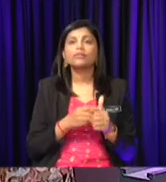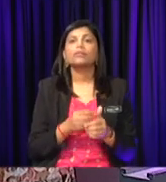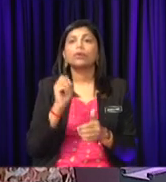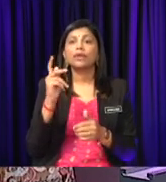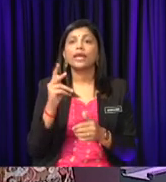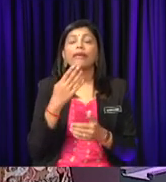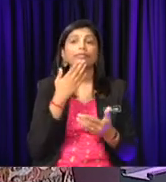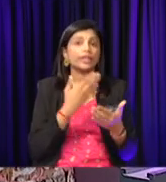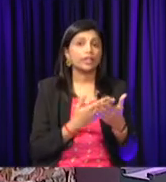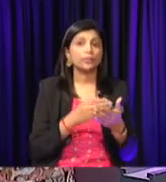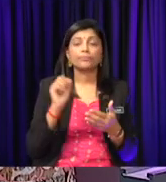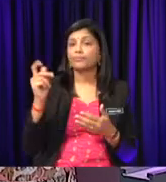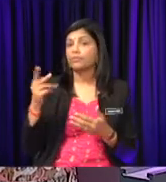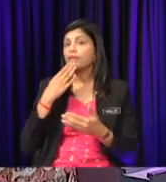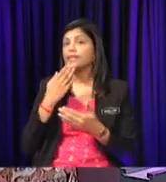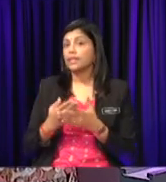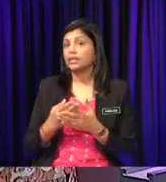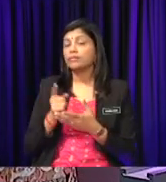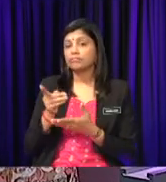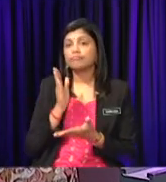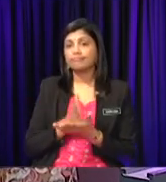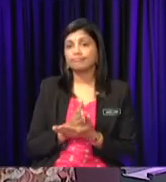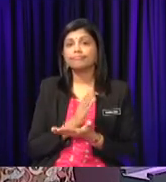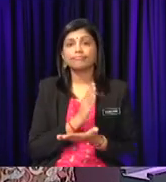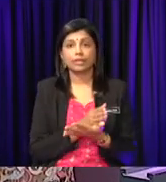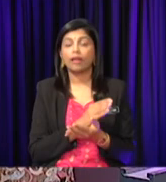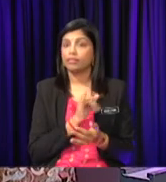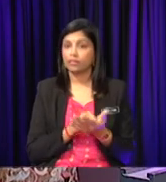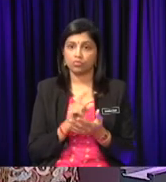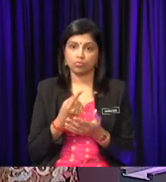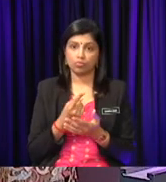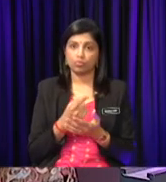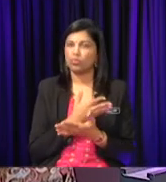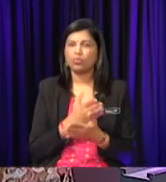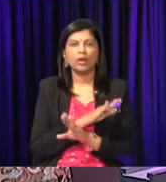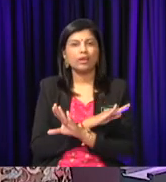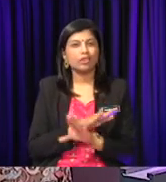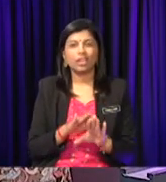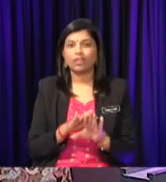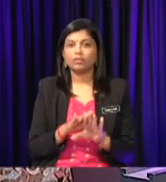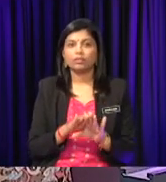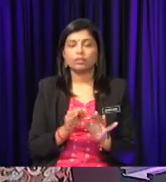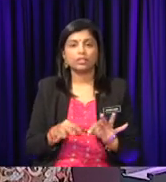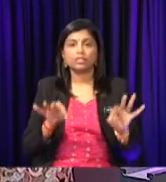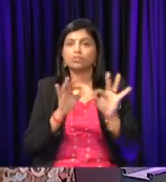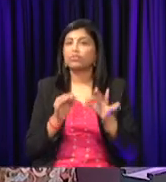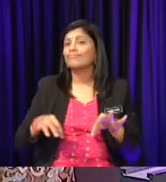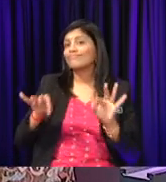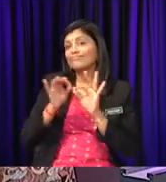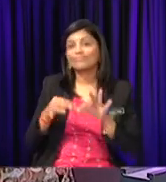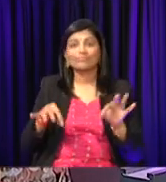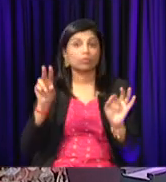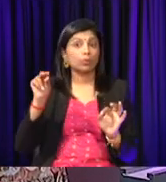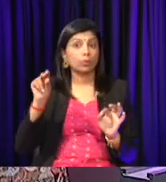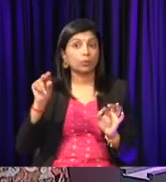on. Yes. But I just want to reiterate before we end this particular segment that, as you can see just now from